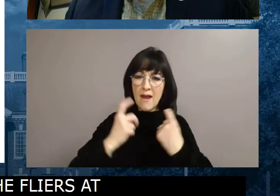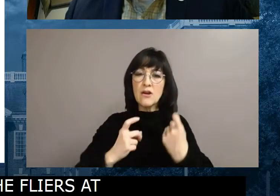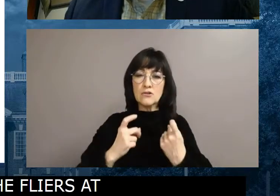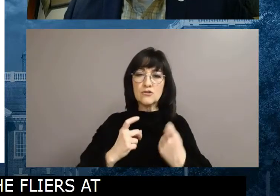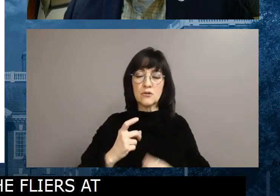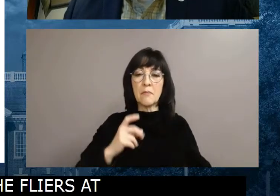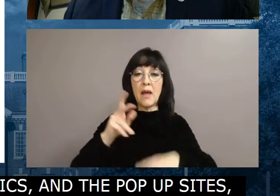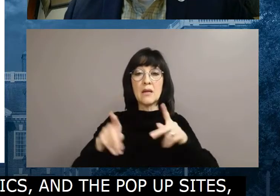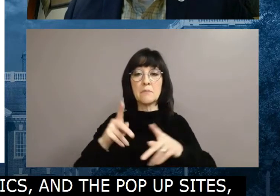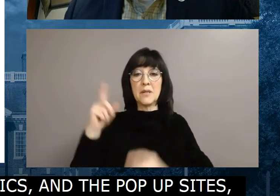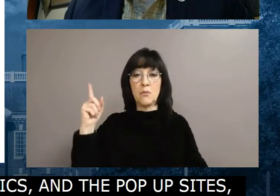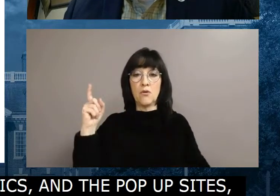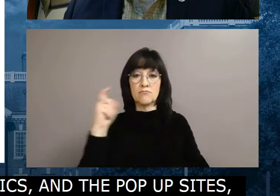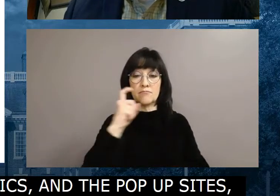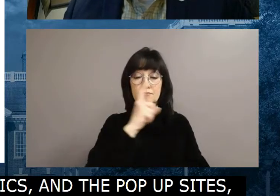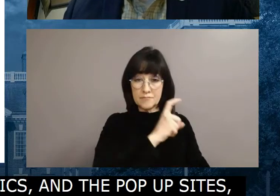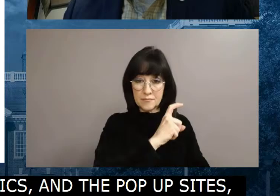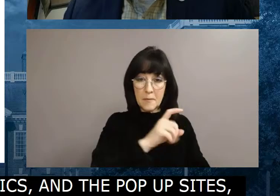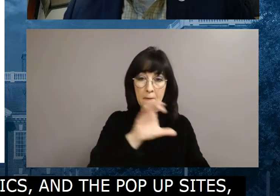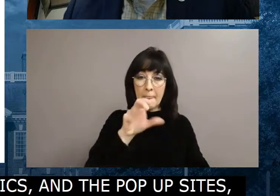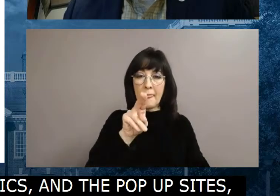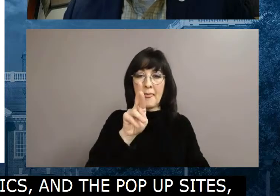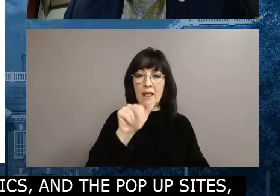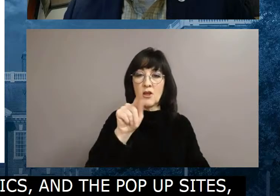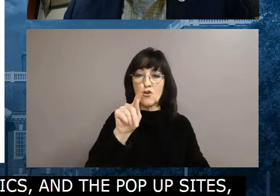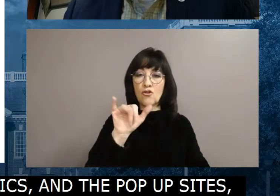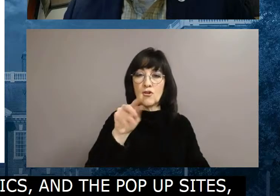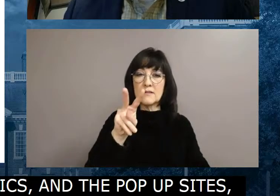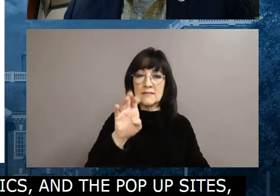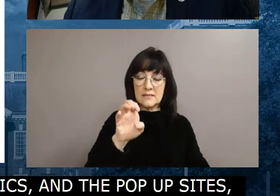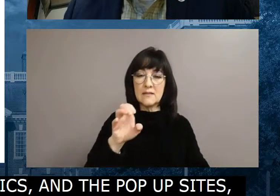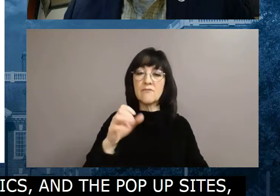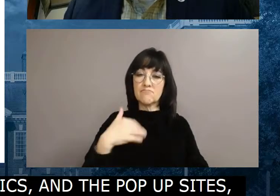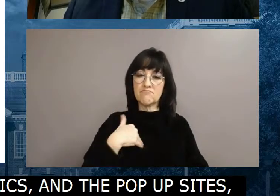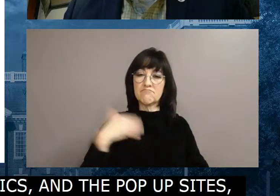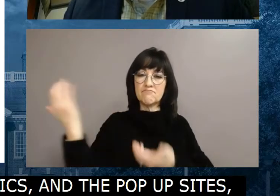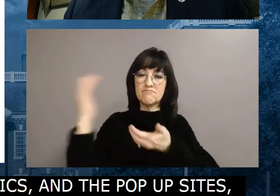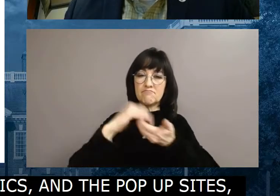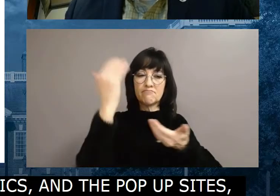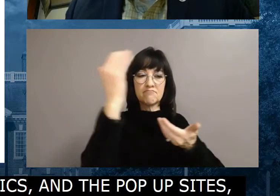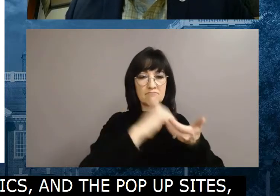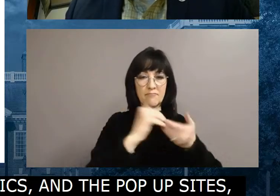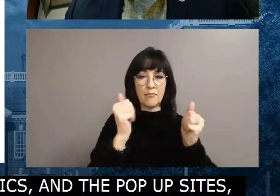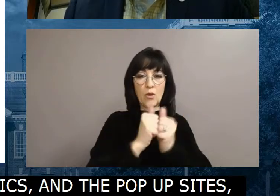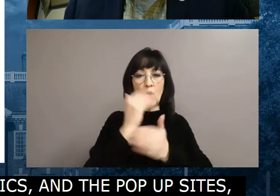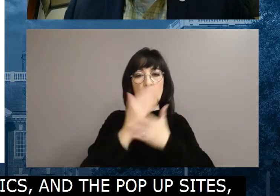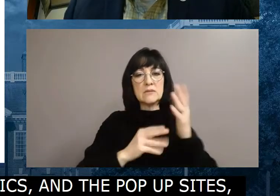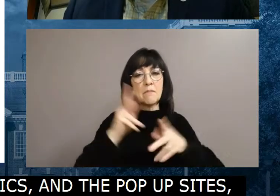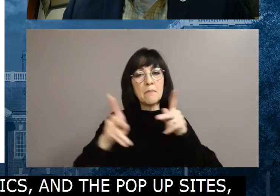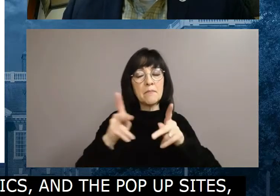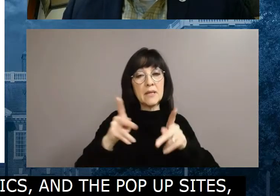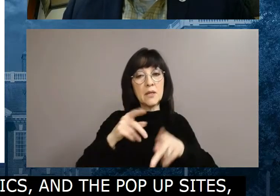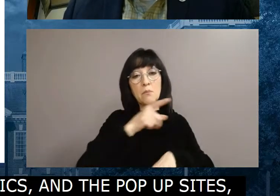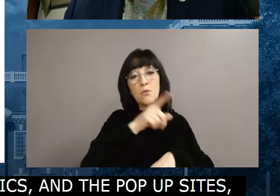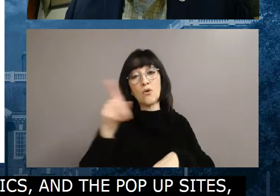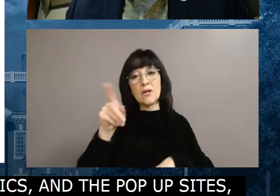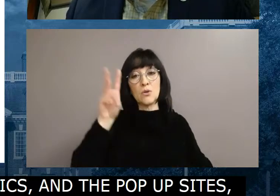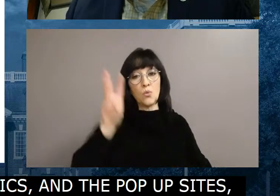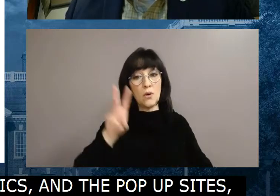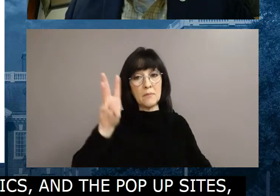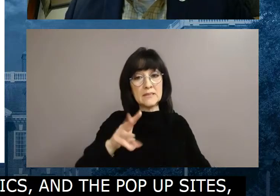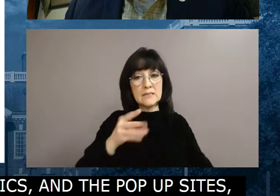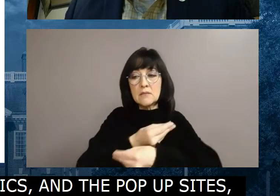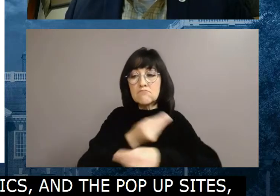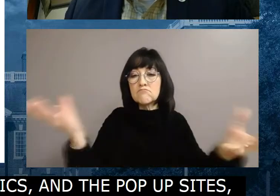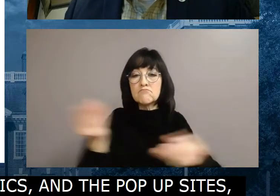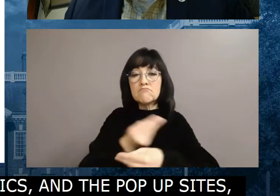on-site registration model that we do with Curative. We used some partners in Wilmington to hand out vouchers. We had about